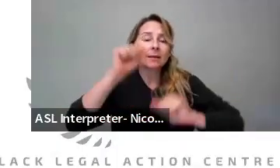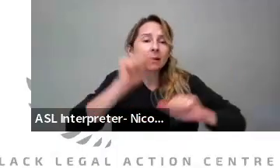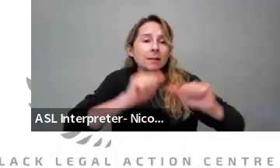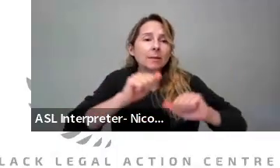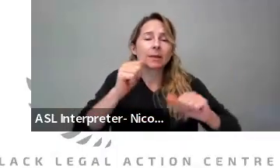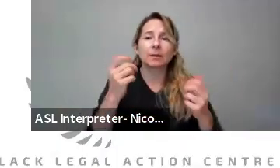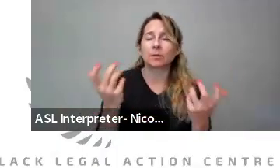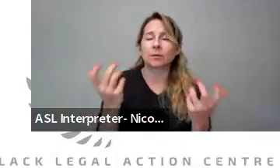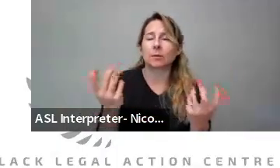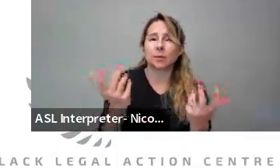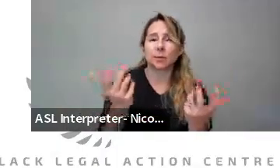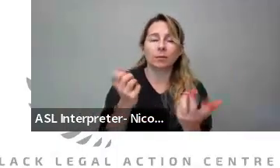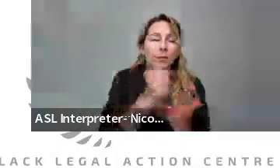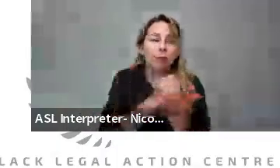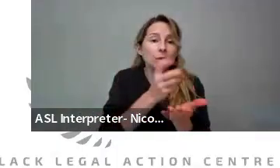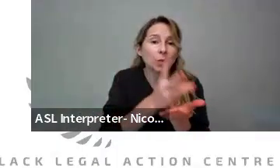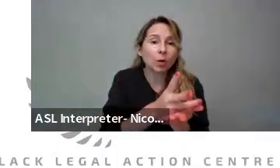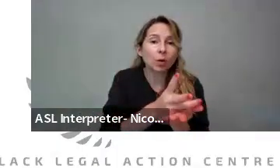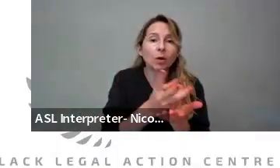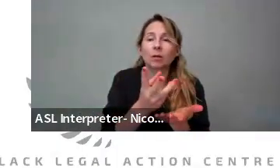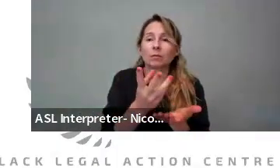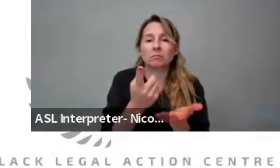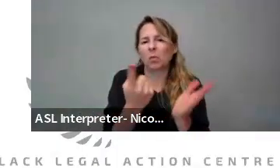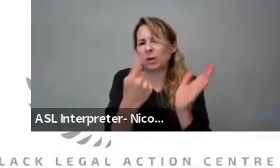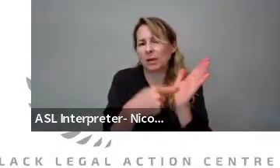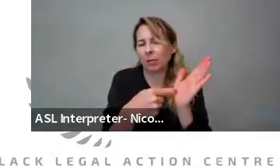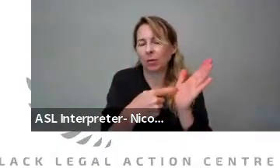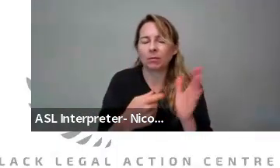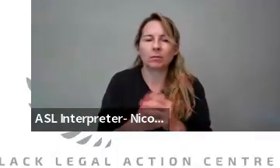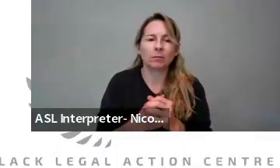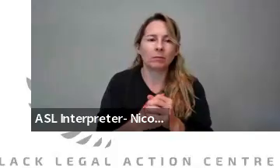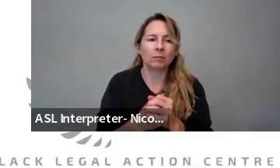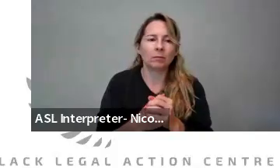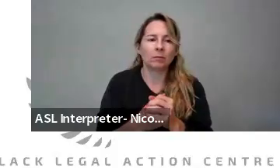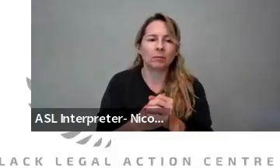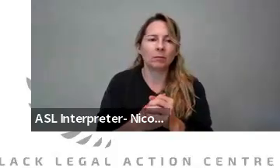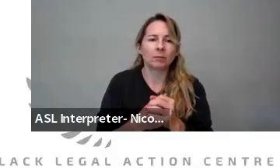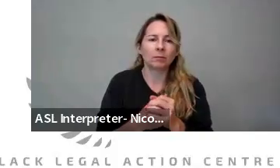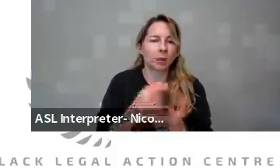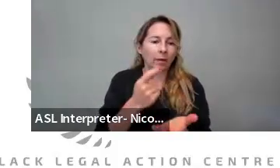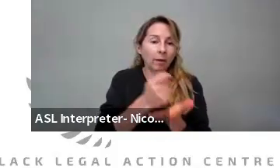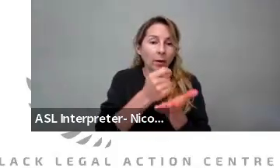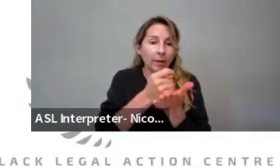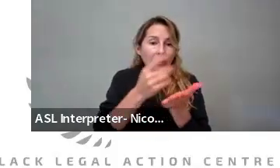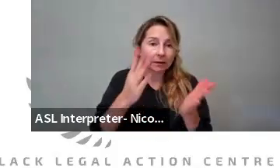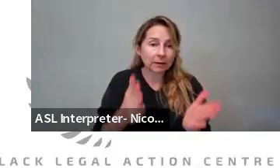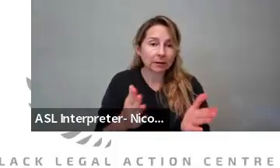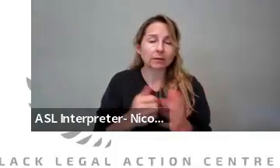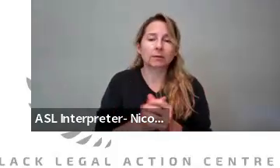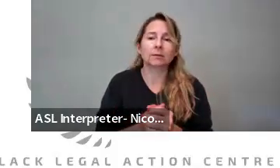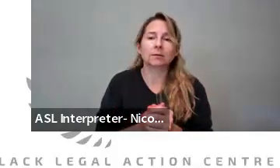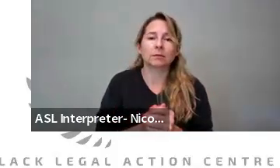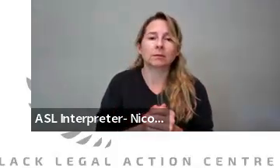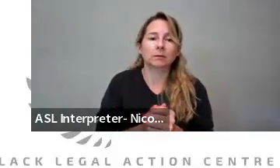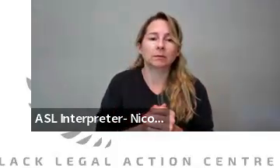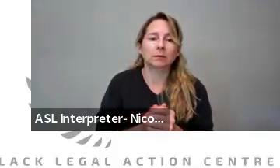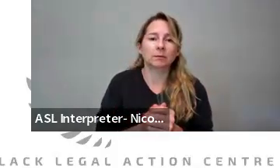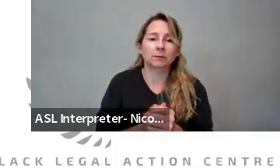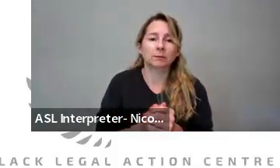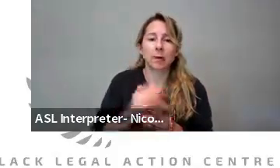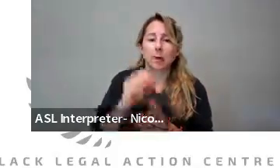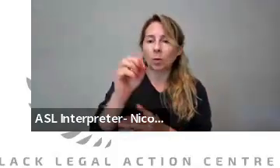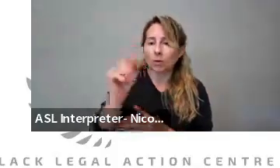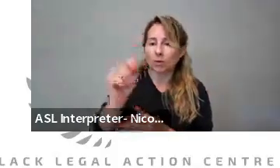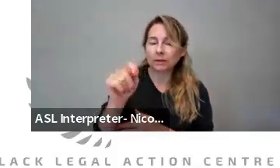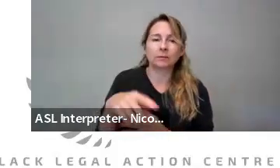by your social worker, for example, your occupational therapist, someone who your